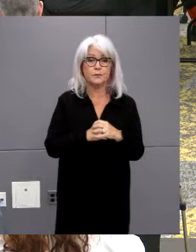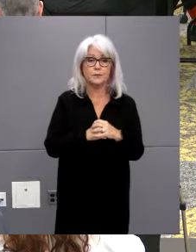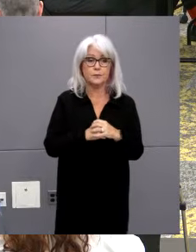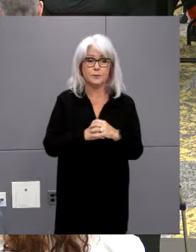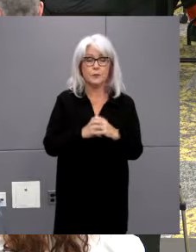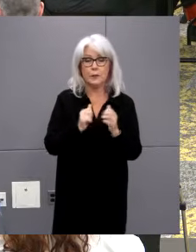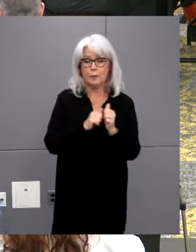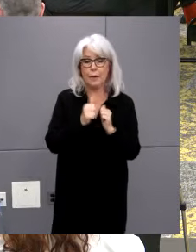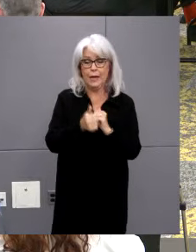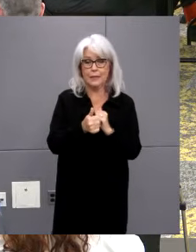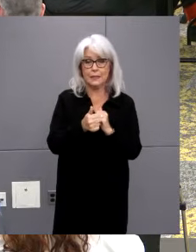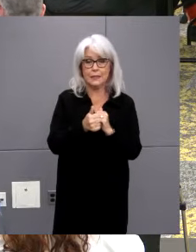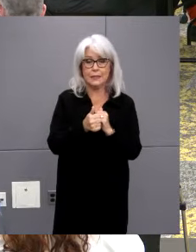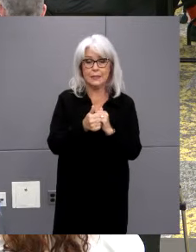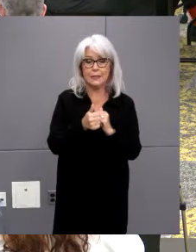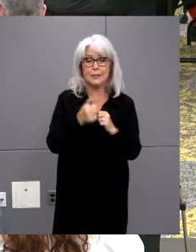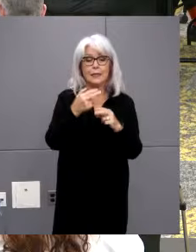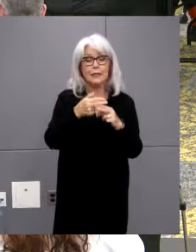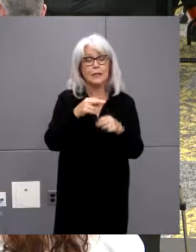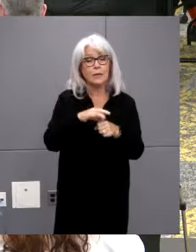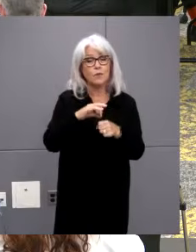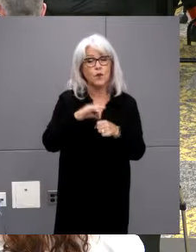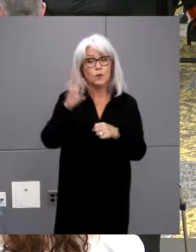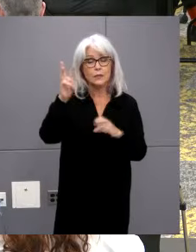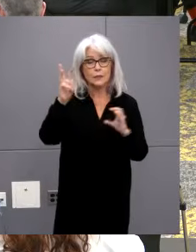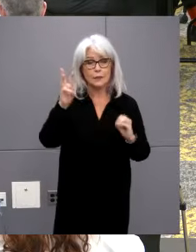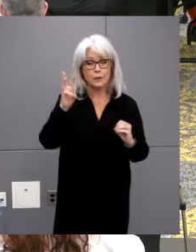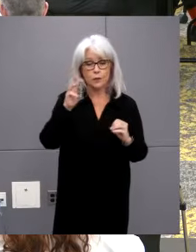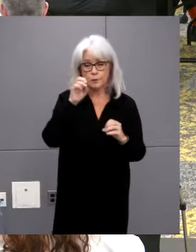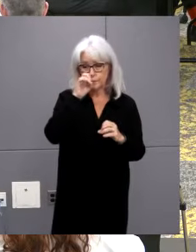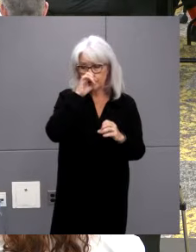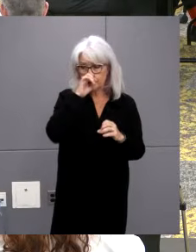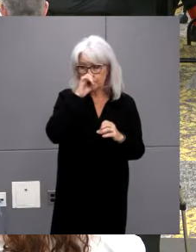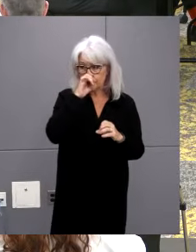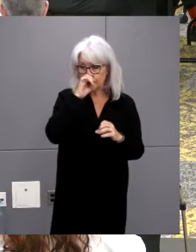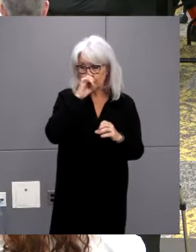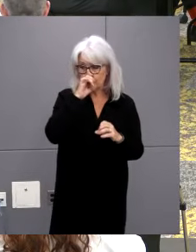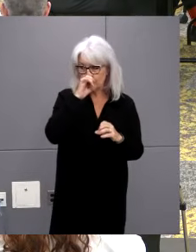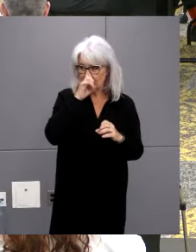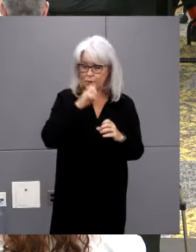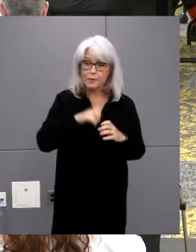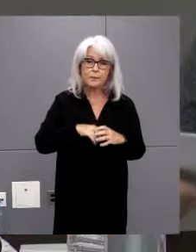That passes on a roll call vote of 6-0.